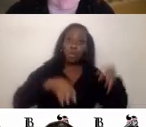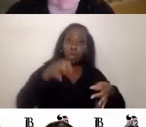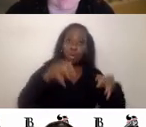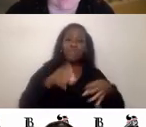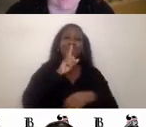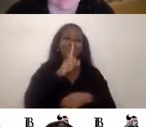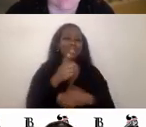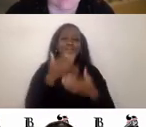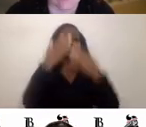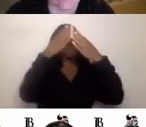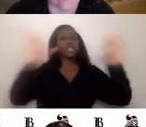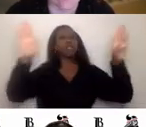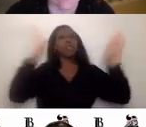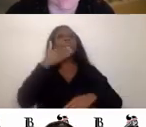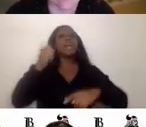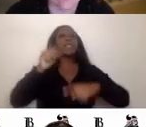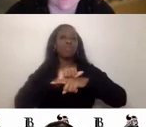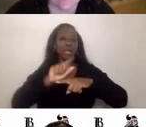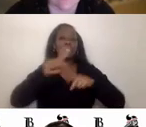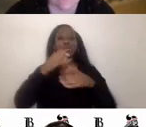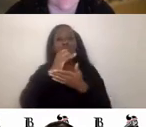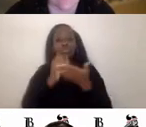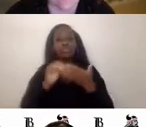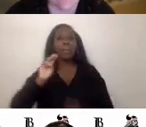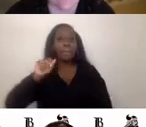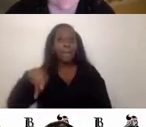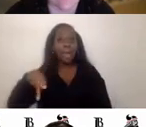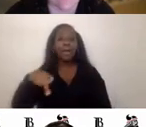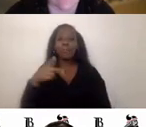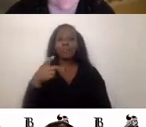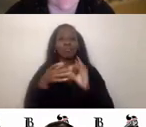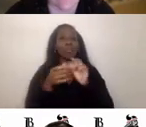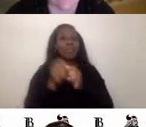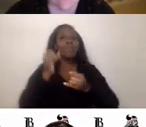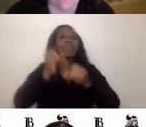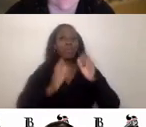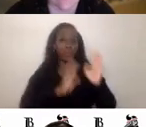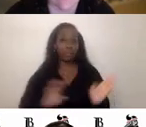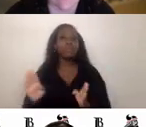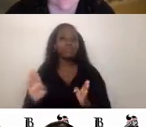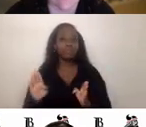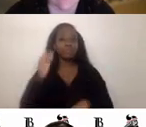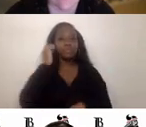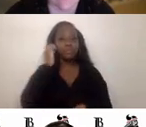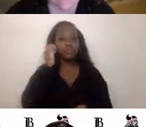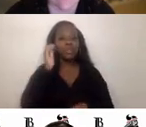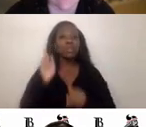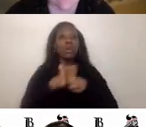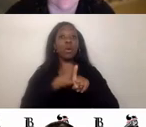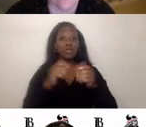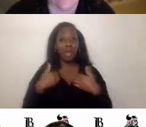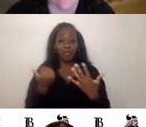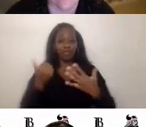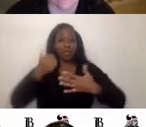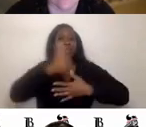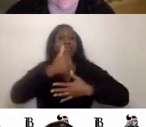standard when drafting maps and when we have any final plan. And these are also in ranked criteria order. So the